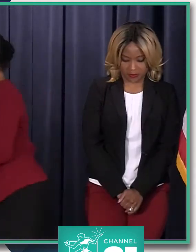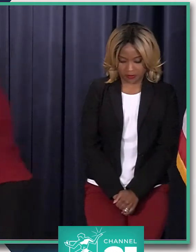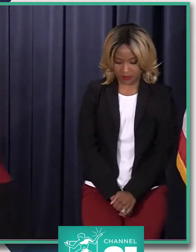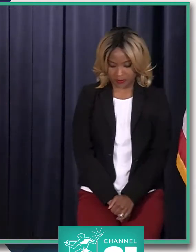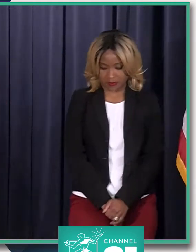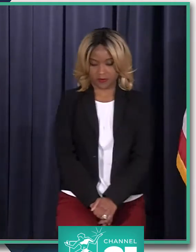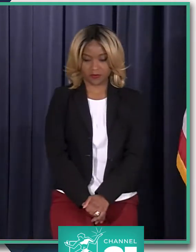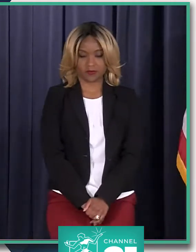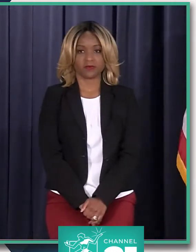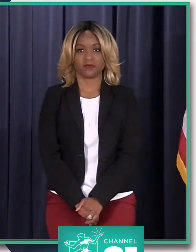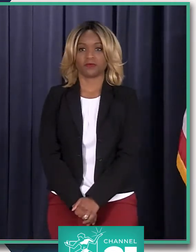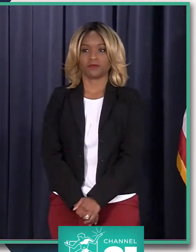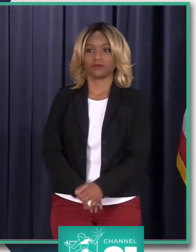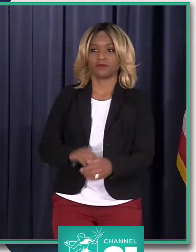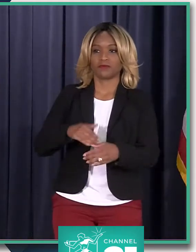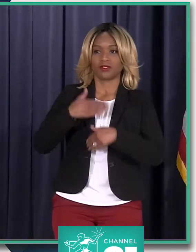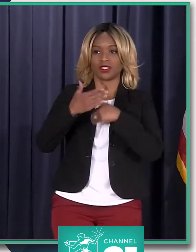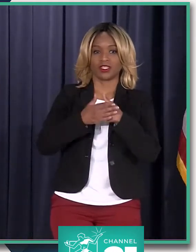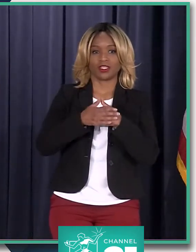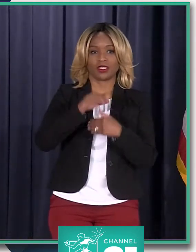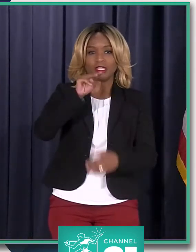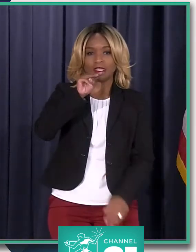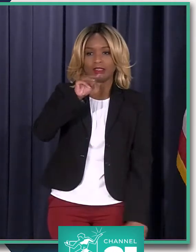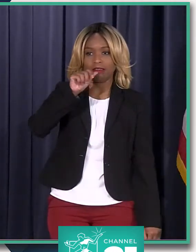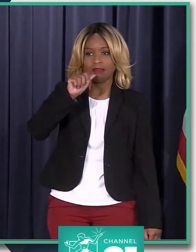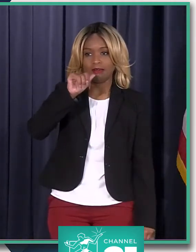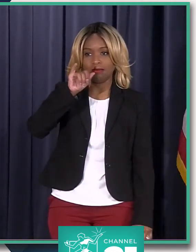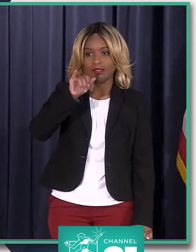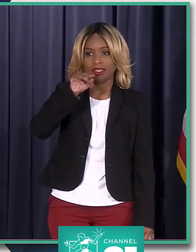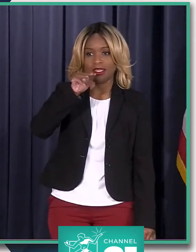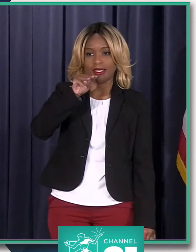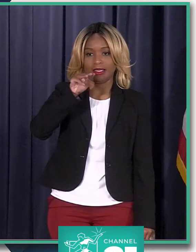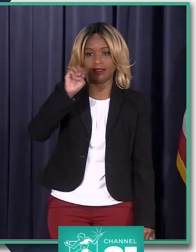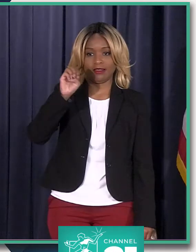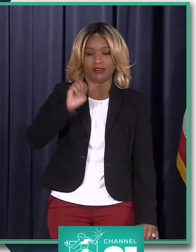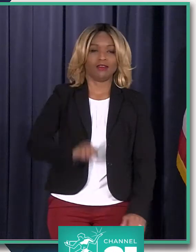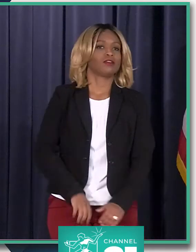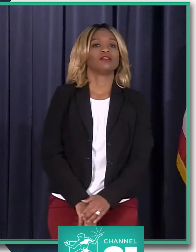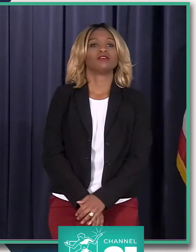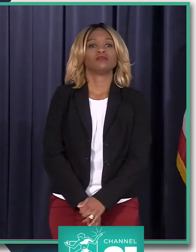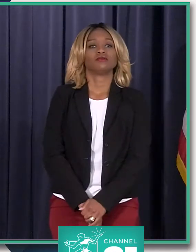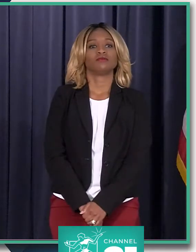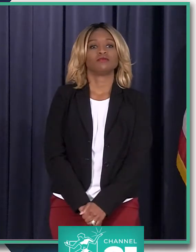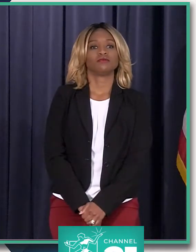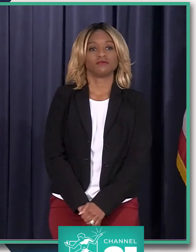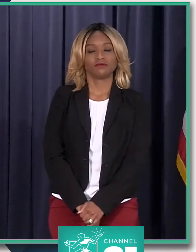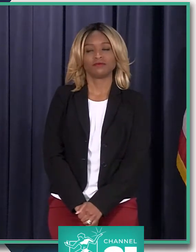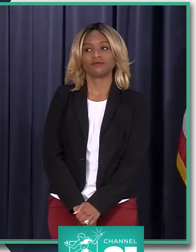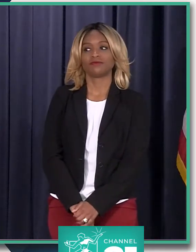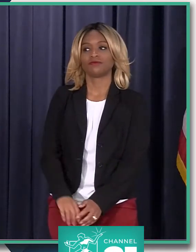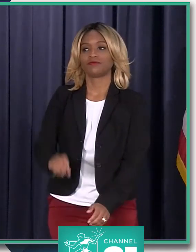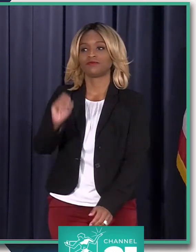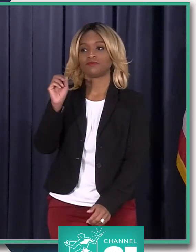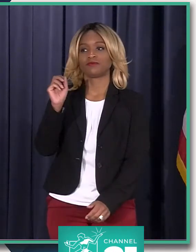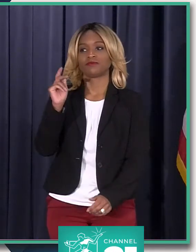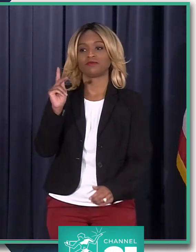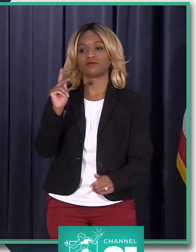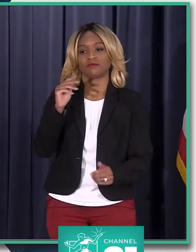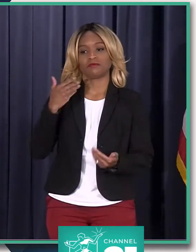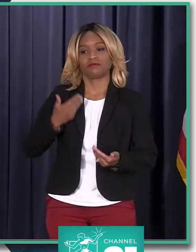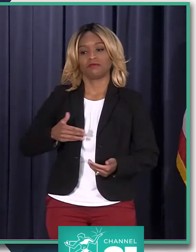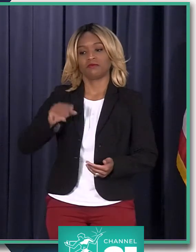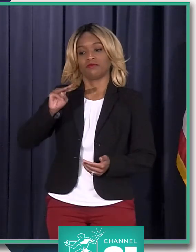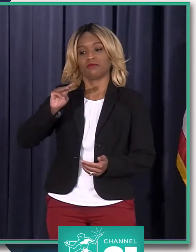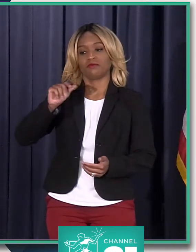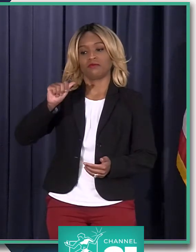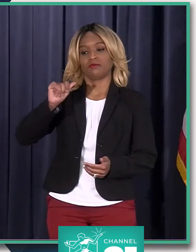Okay. Go ahead. Next is Mamie. Okay, Mamie, you're on. Okay, this is Mamie